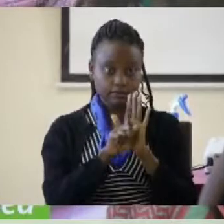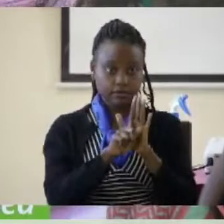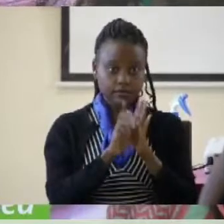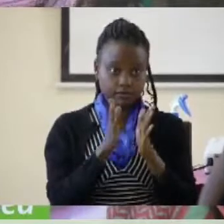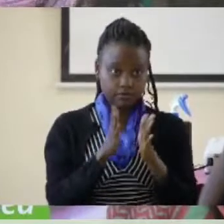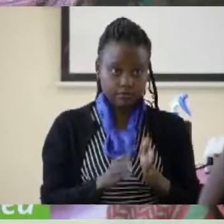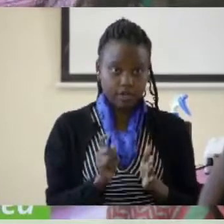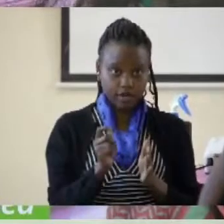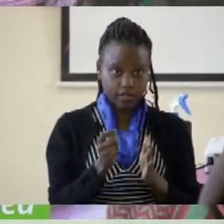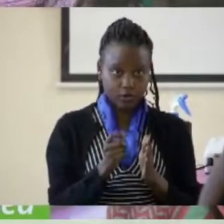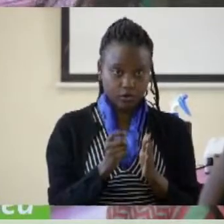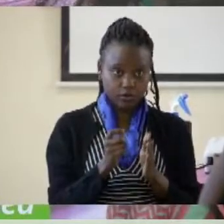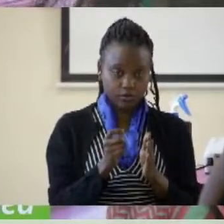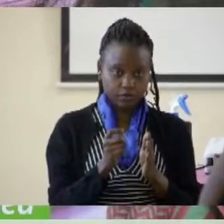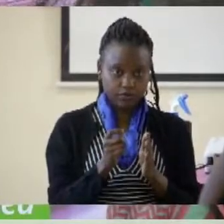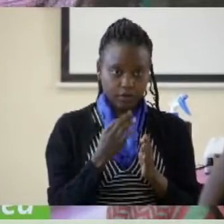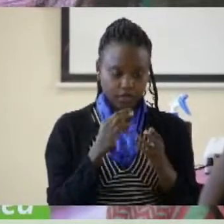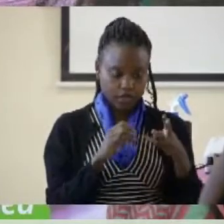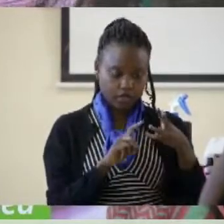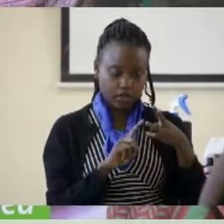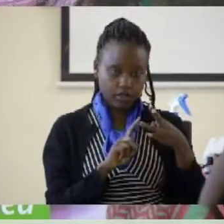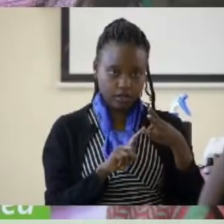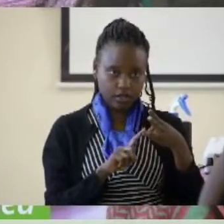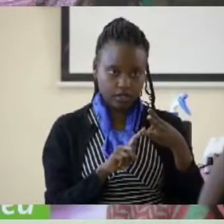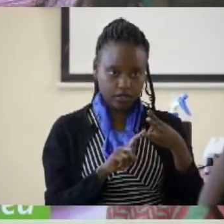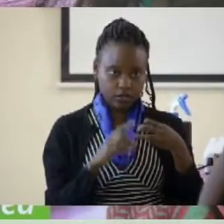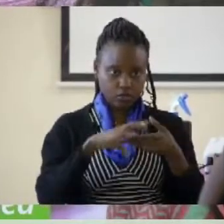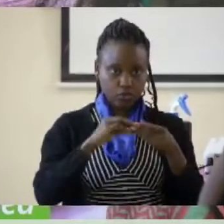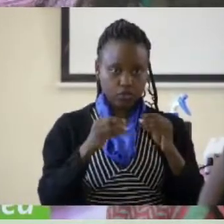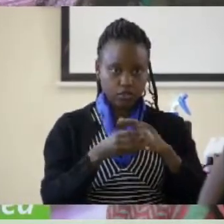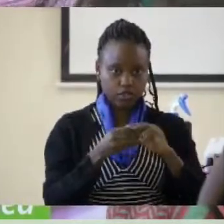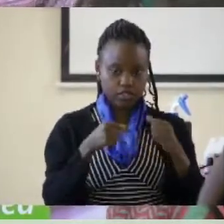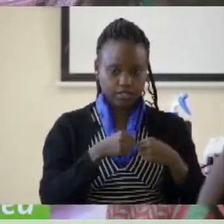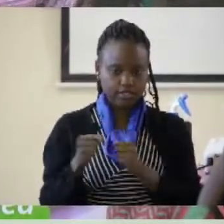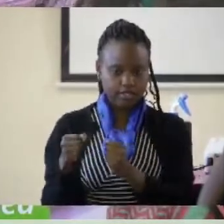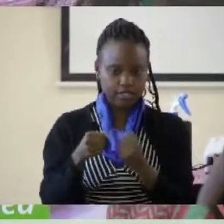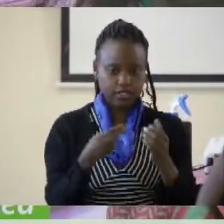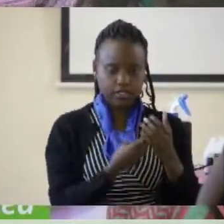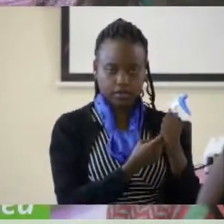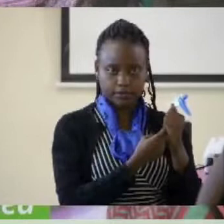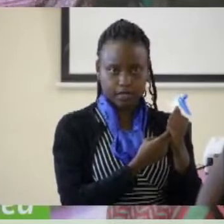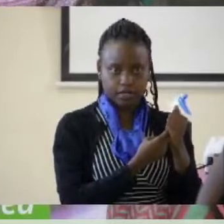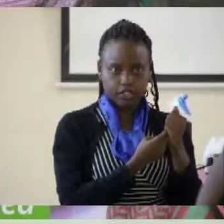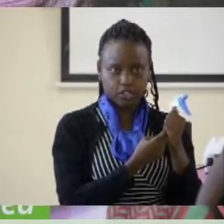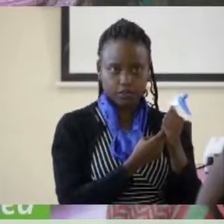create strategic partnership. And of course, make decisions of those